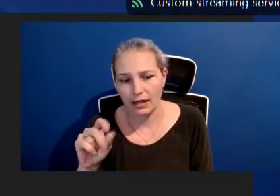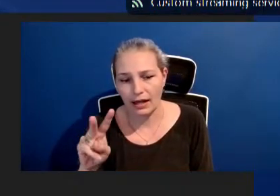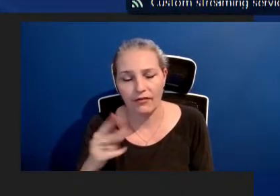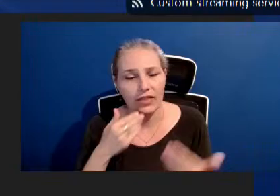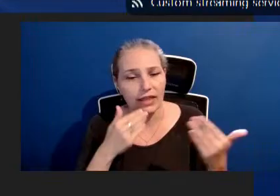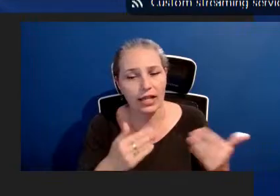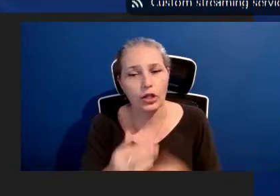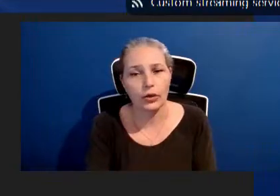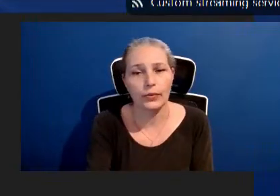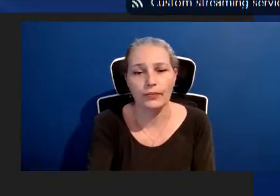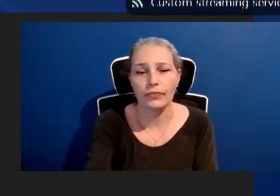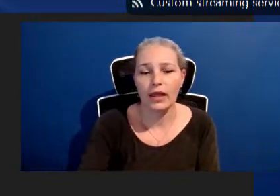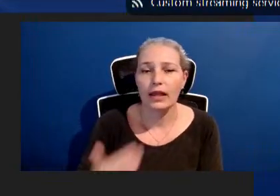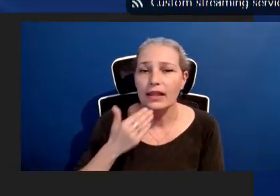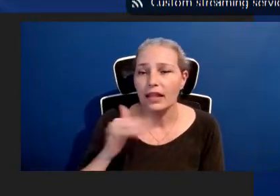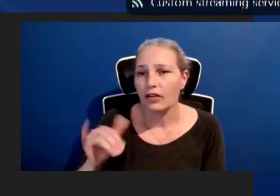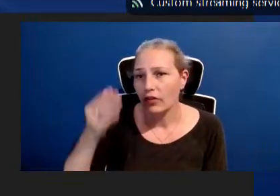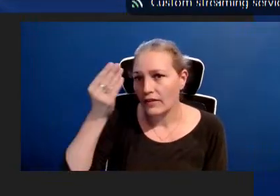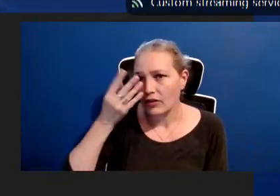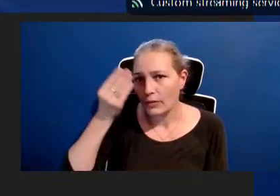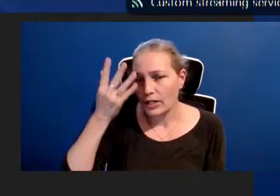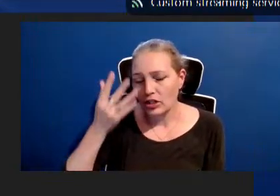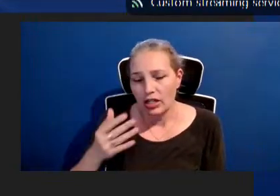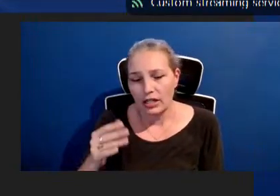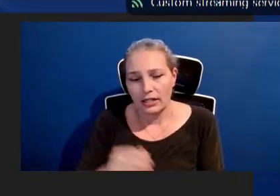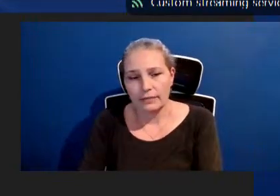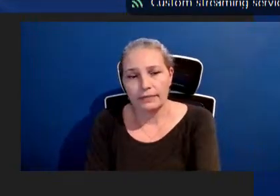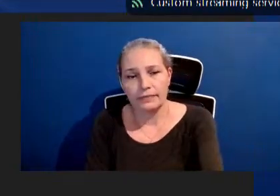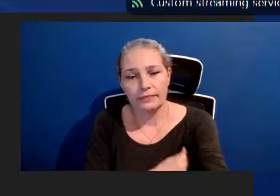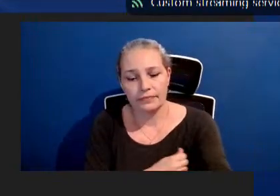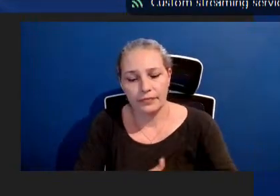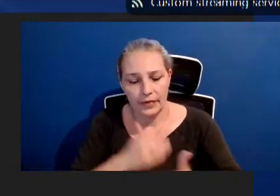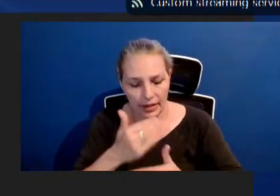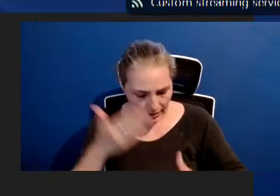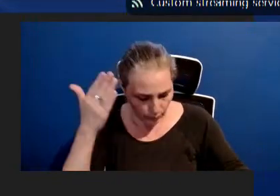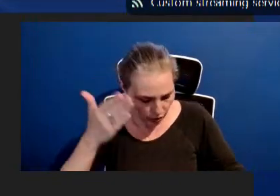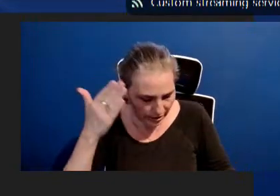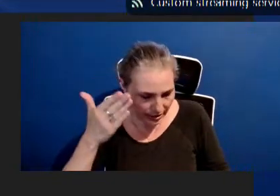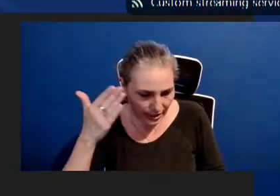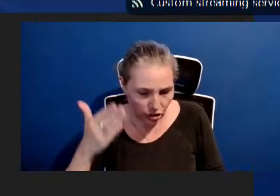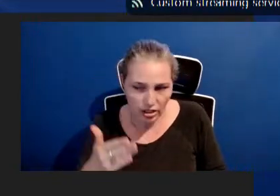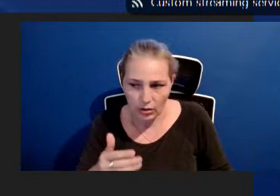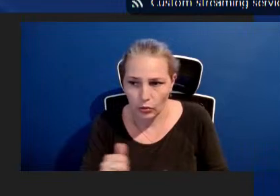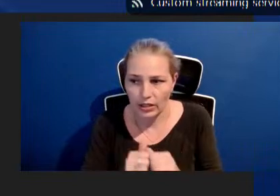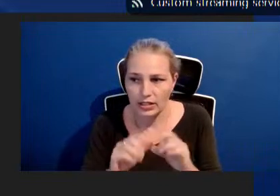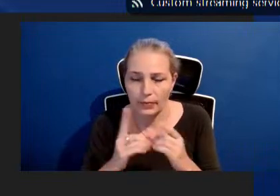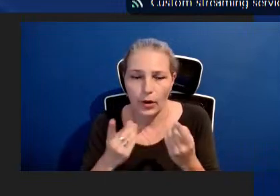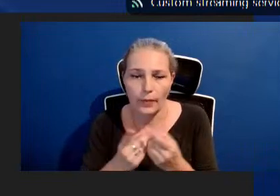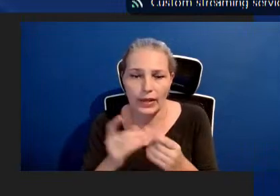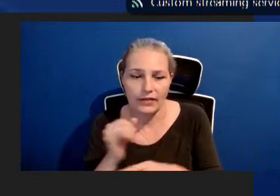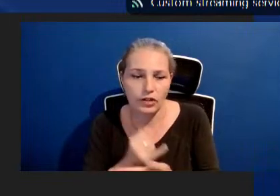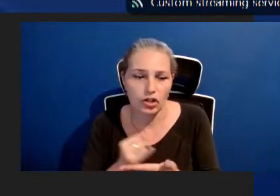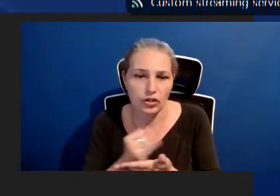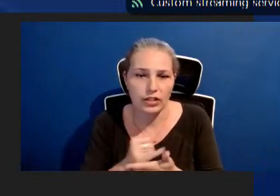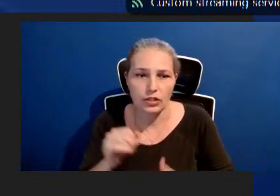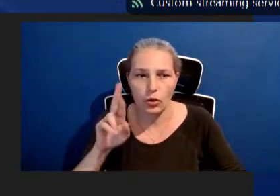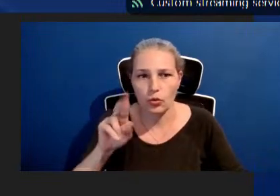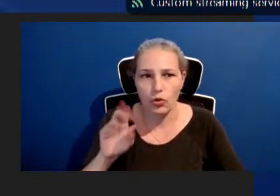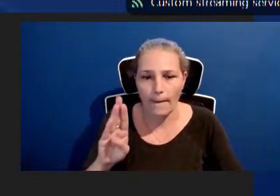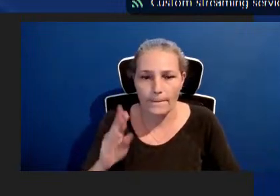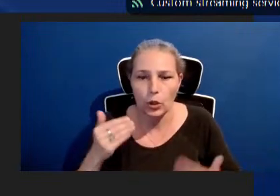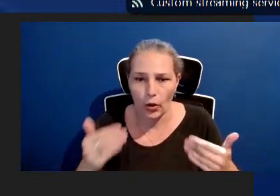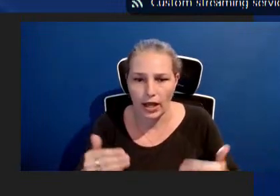Thank you for that very helpful information, Kevin. Moving on to our next presentation with the Department of Insurance. Rob, go